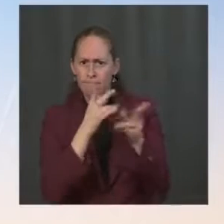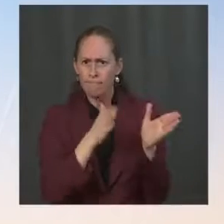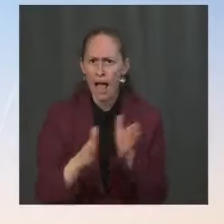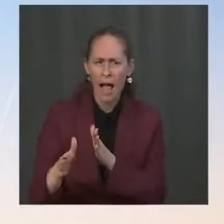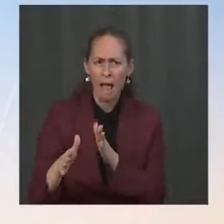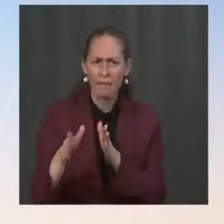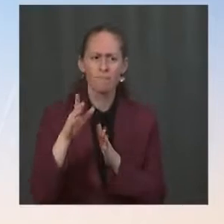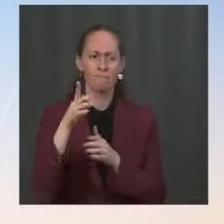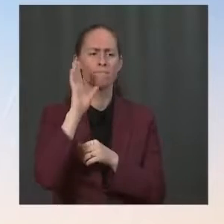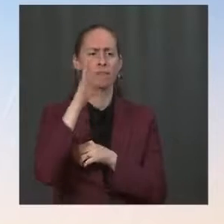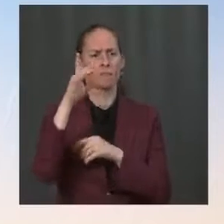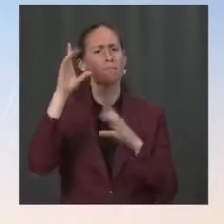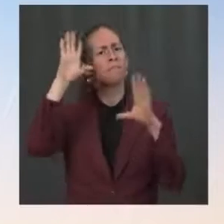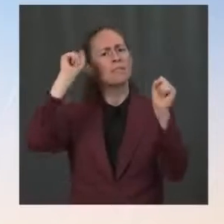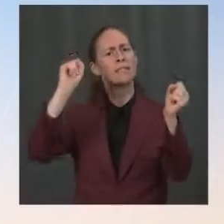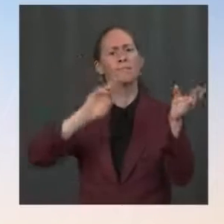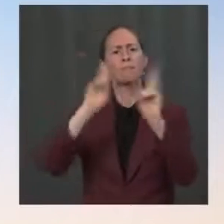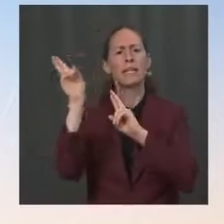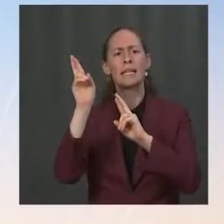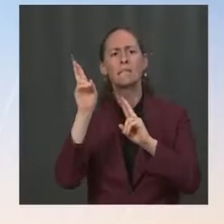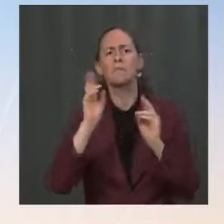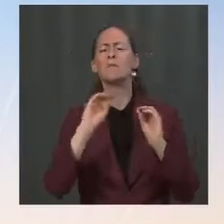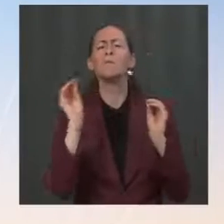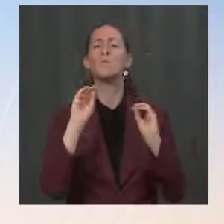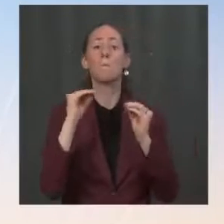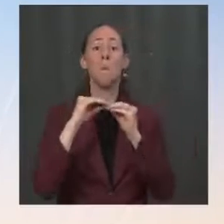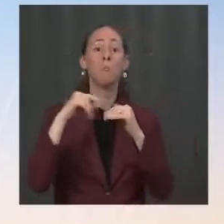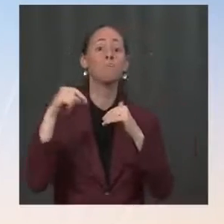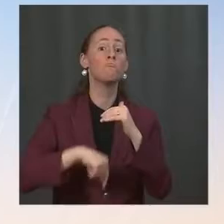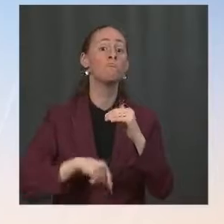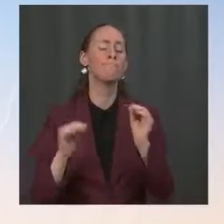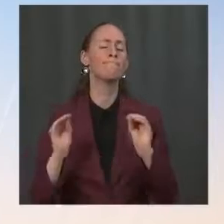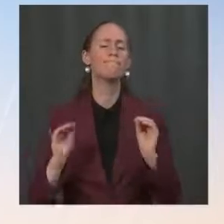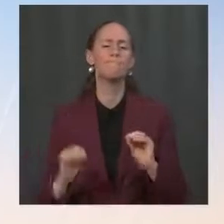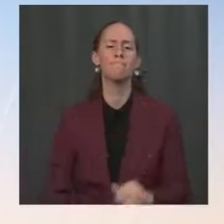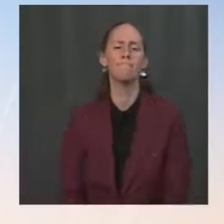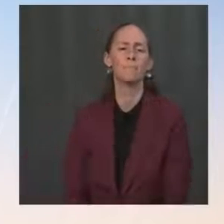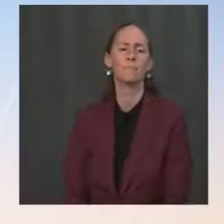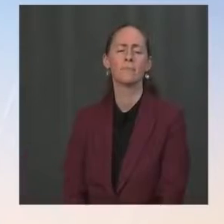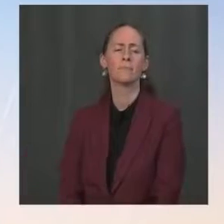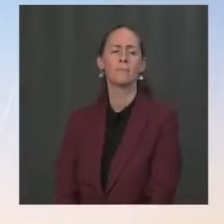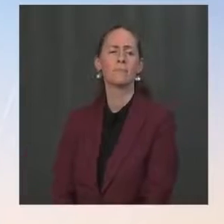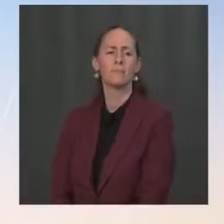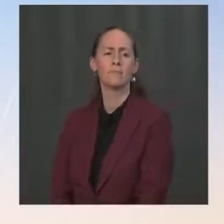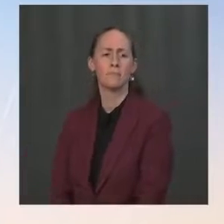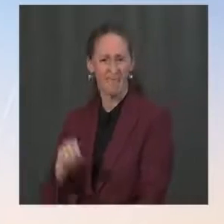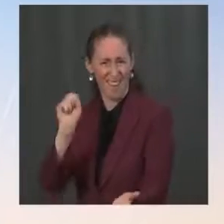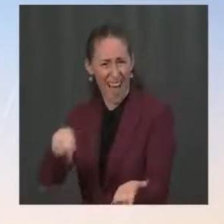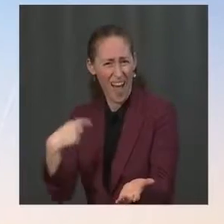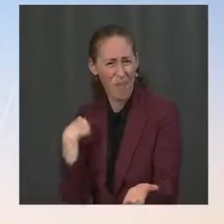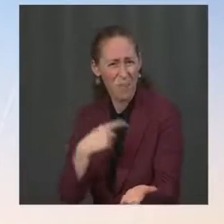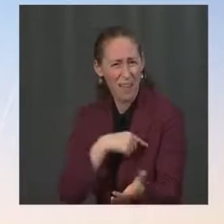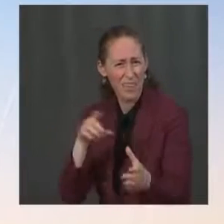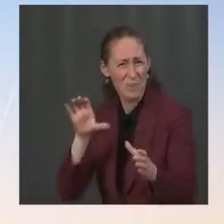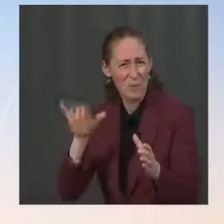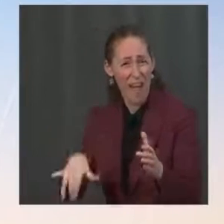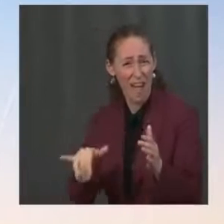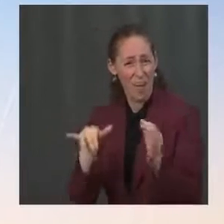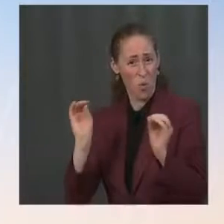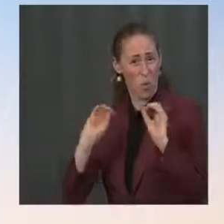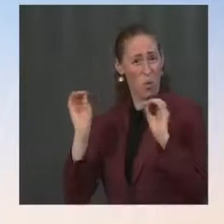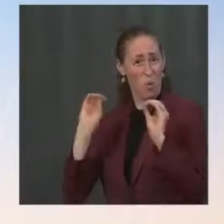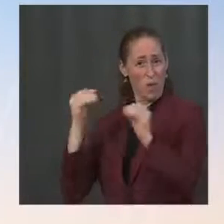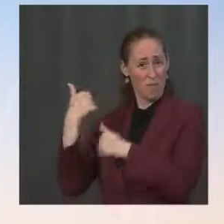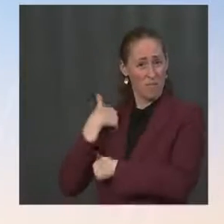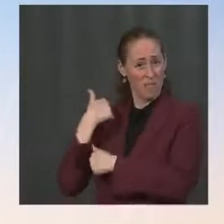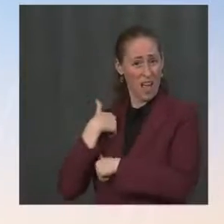committed to delivering on, but I don't have anything to outline for you today on that. And is it possible to do that with no military troops, no military bases in the